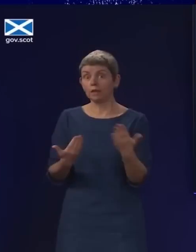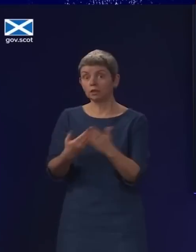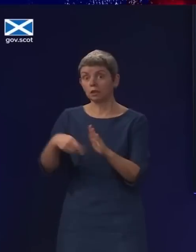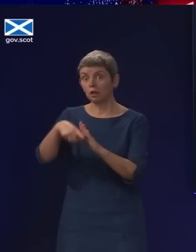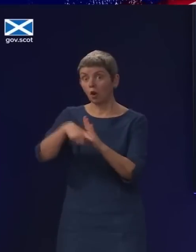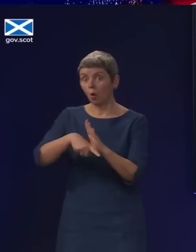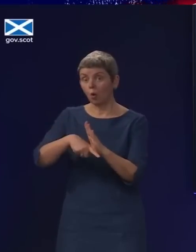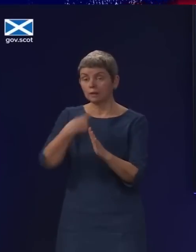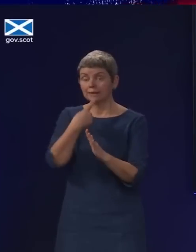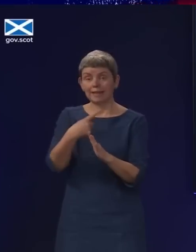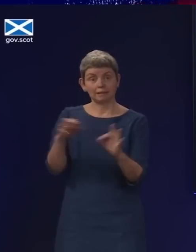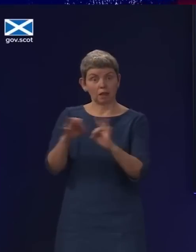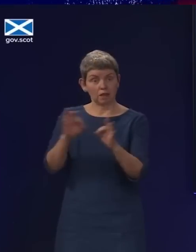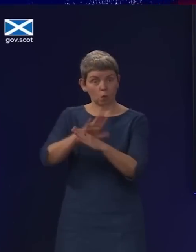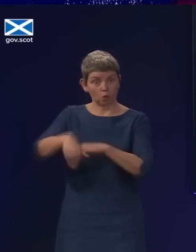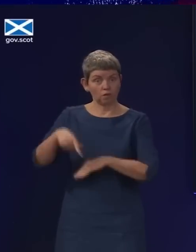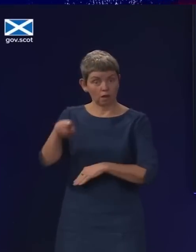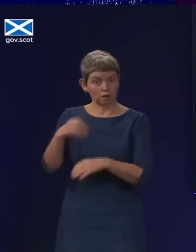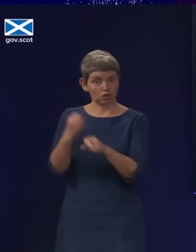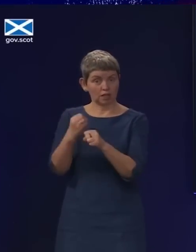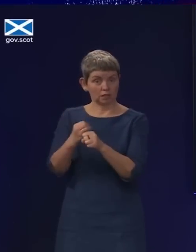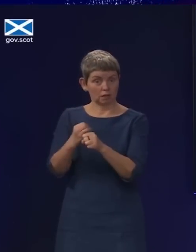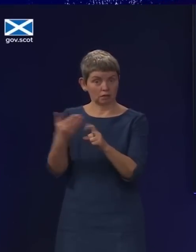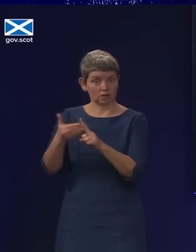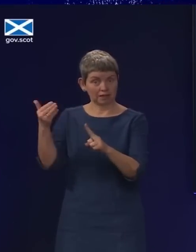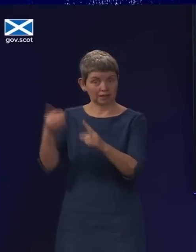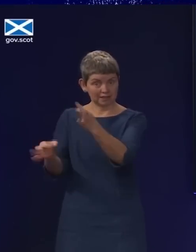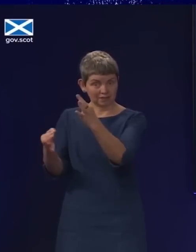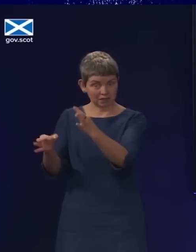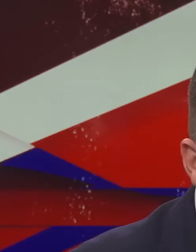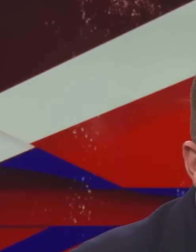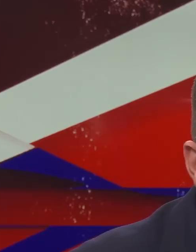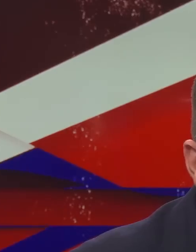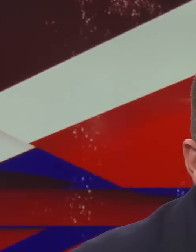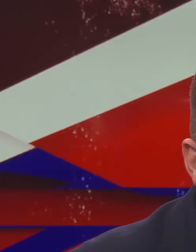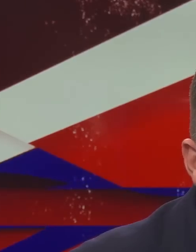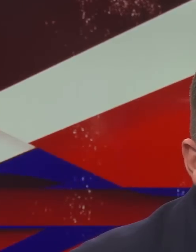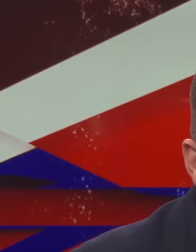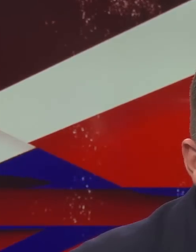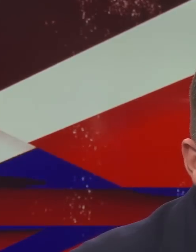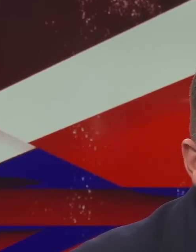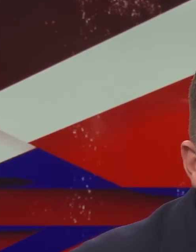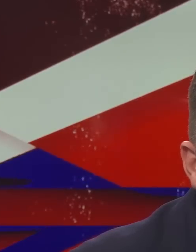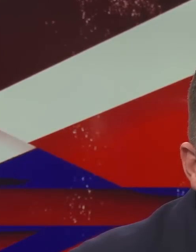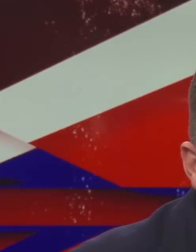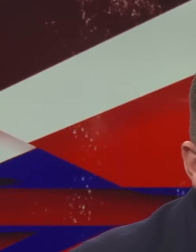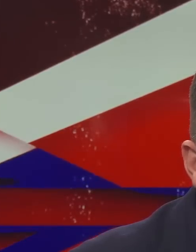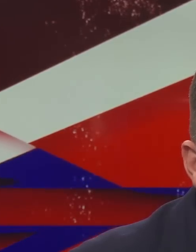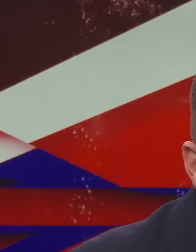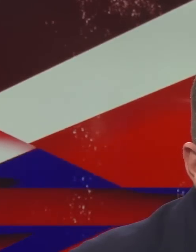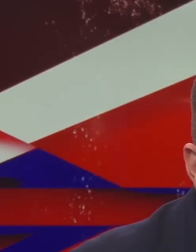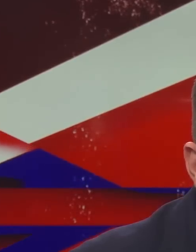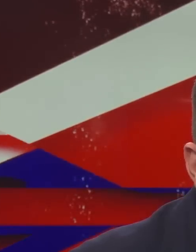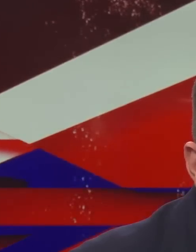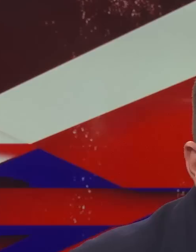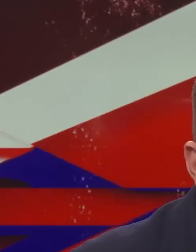My comments about her, the person being a rapist. So did you catch that? Well, the alert